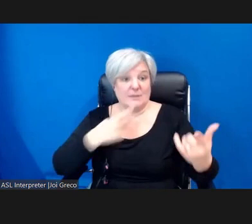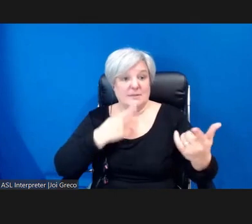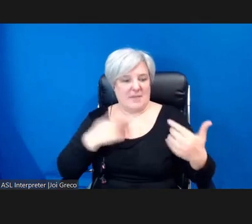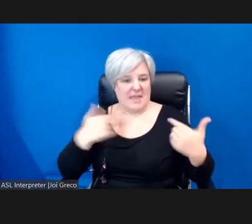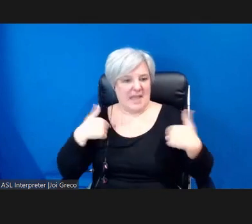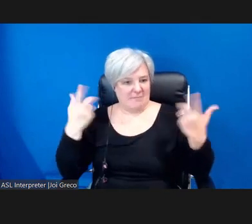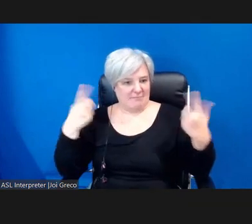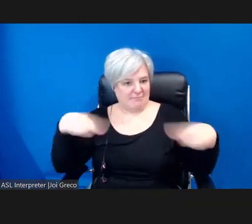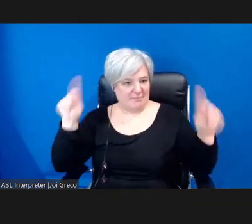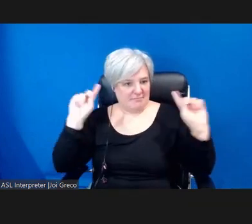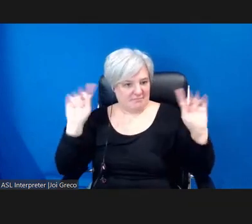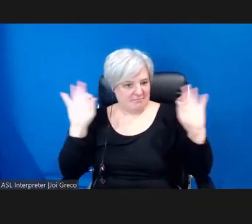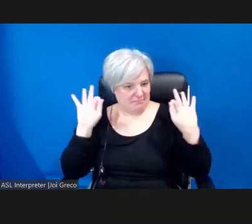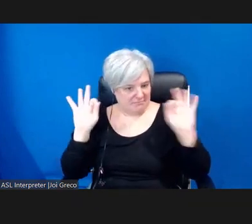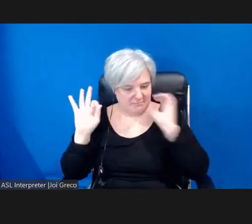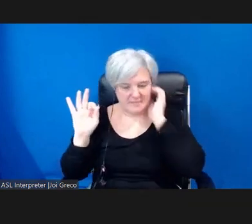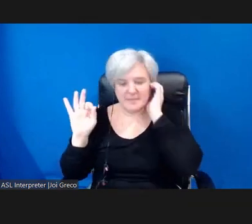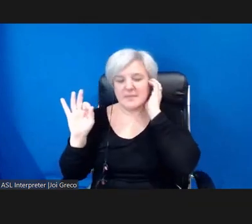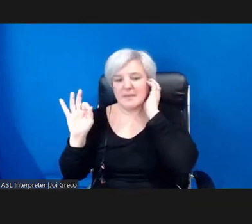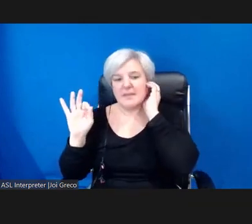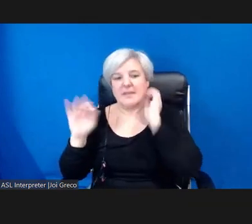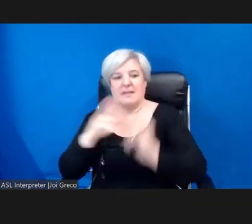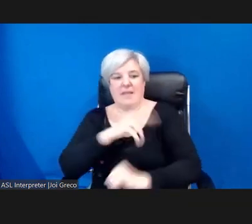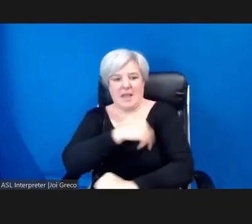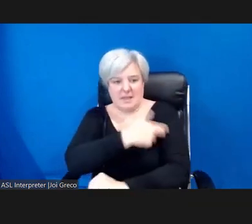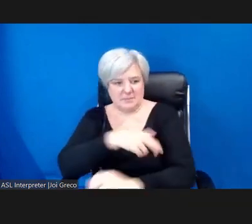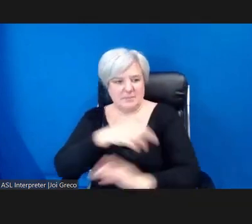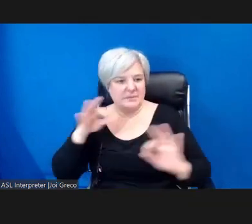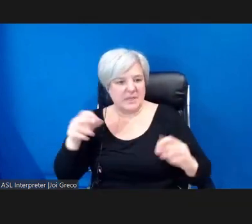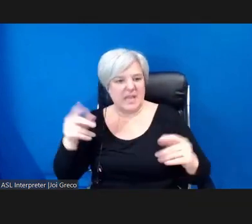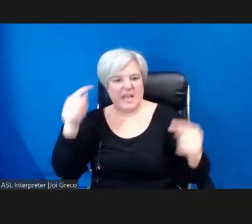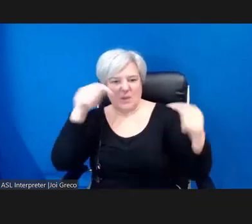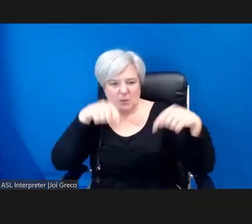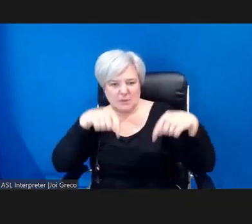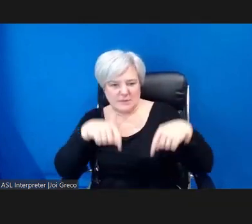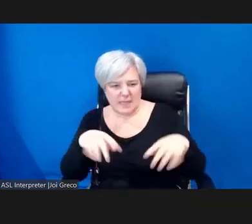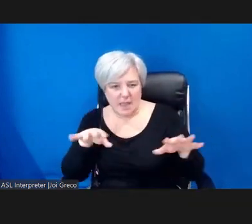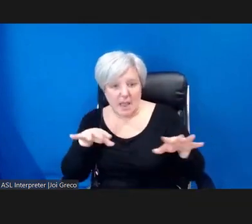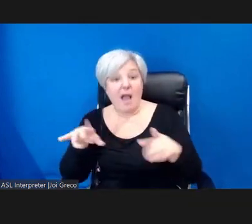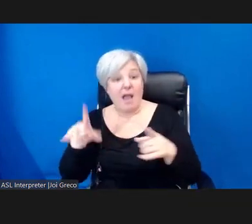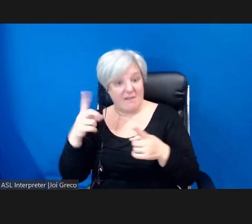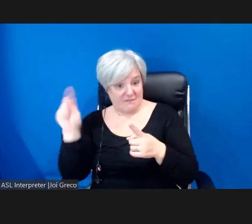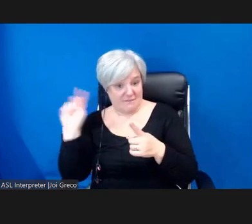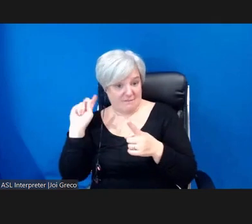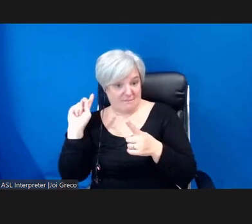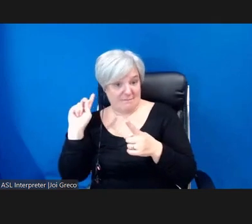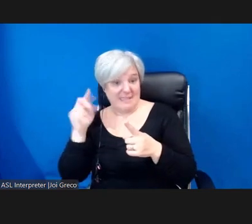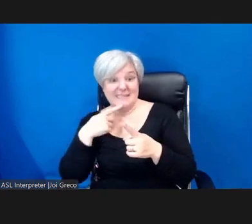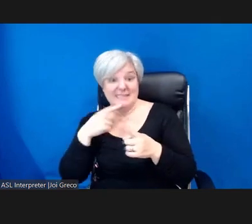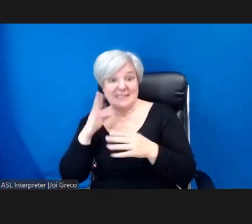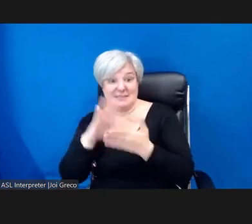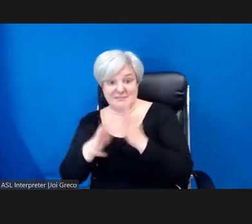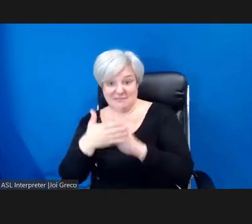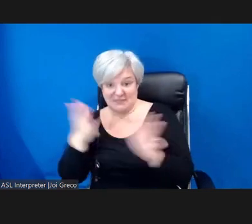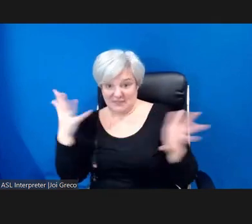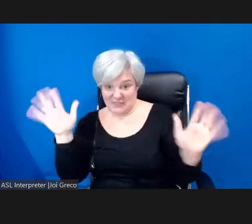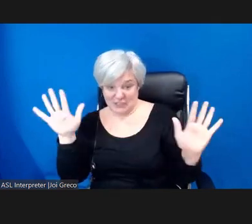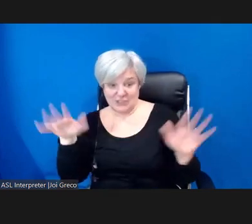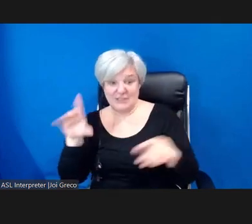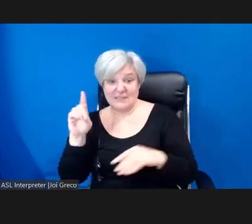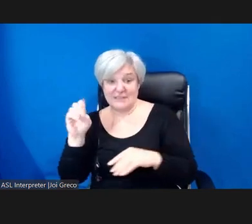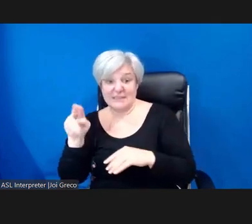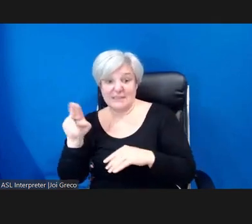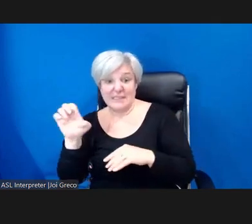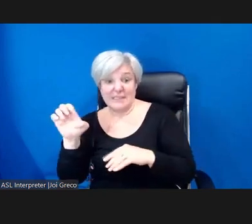it successfully. As the hospital, I can go down to here and see that it is done. I can also click on this little